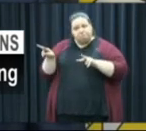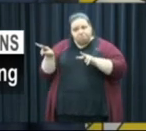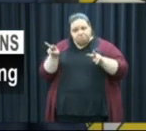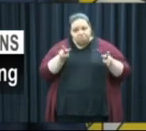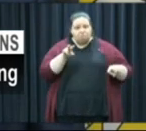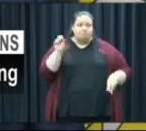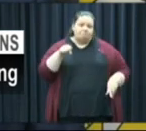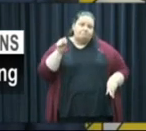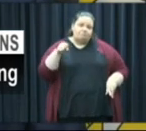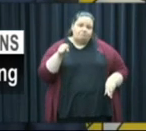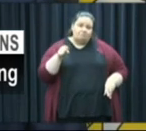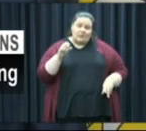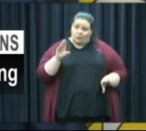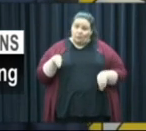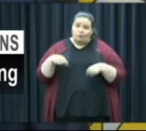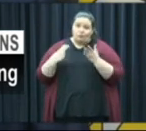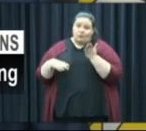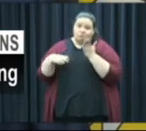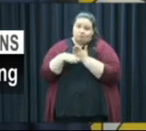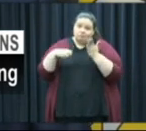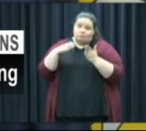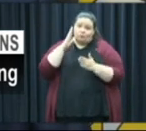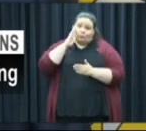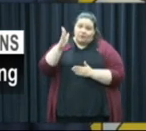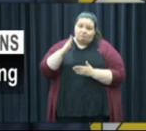as I said, fines will continue.